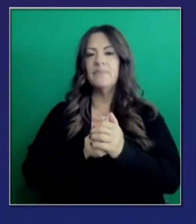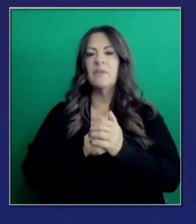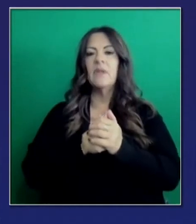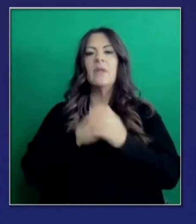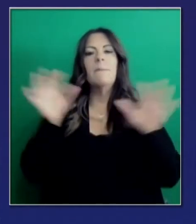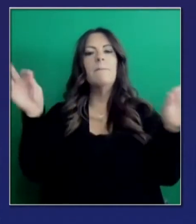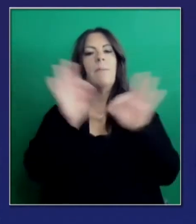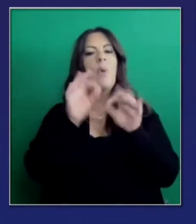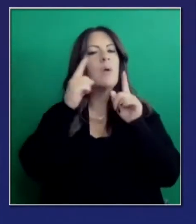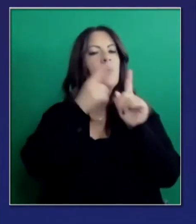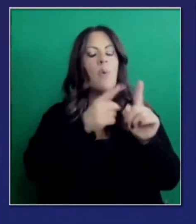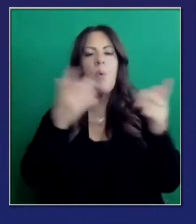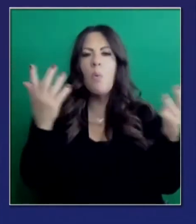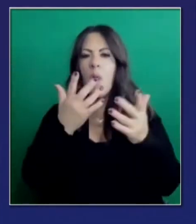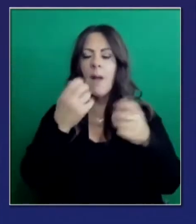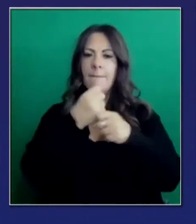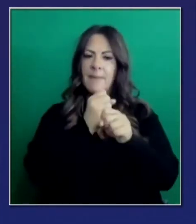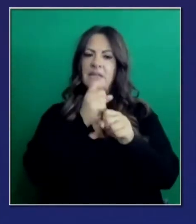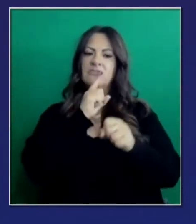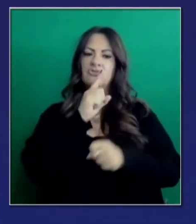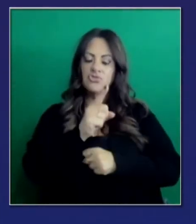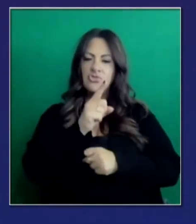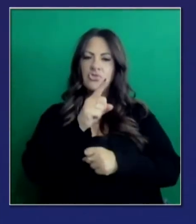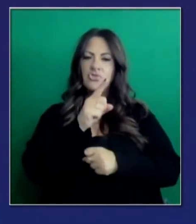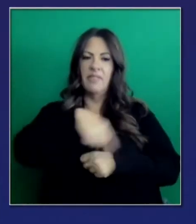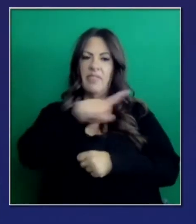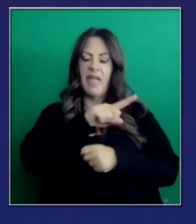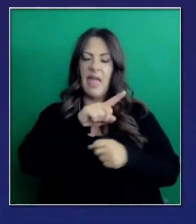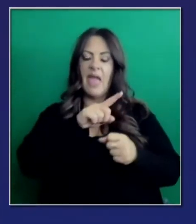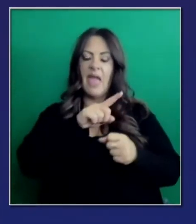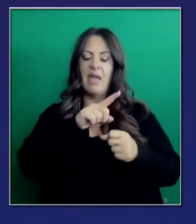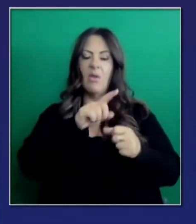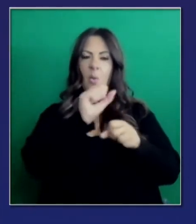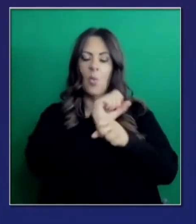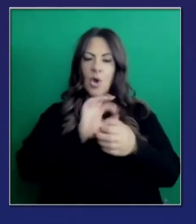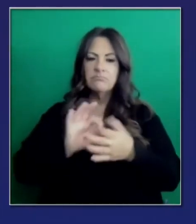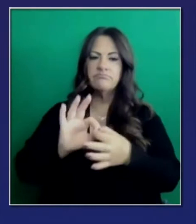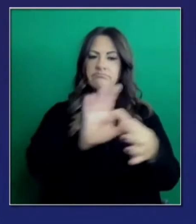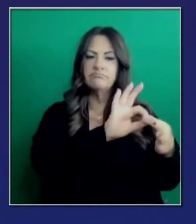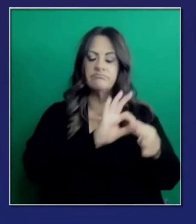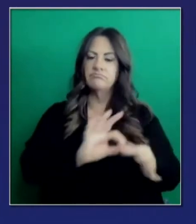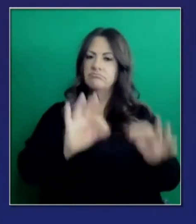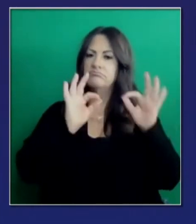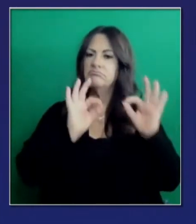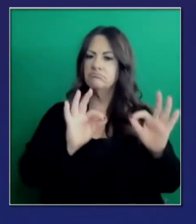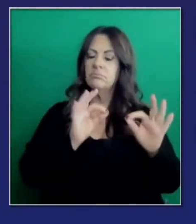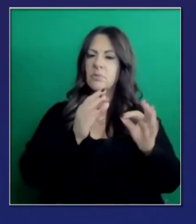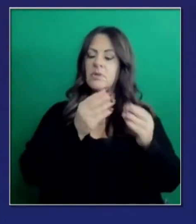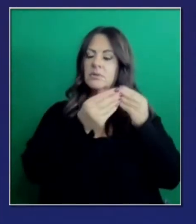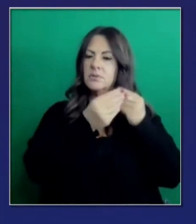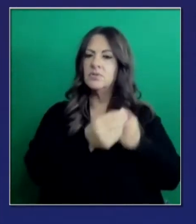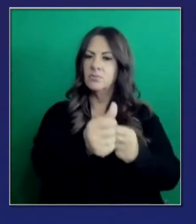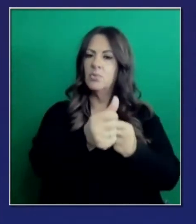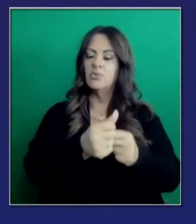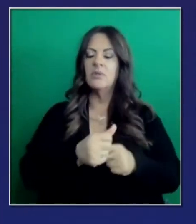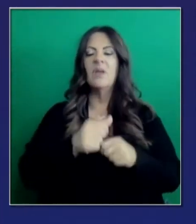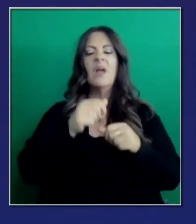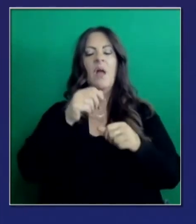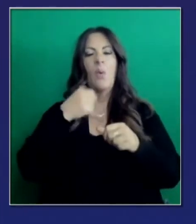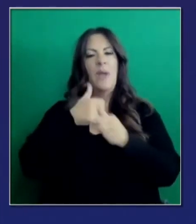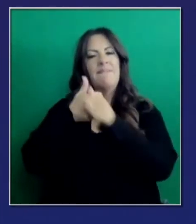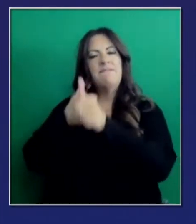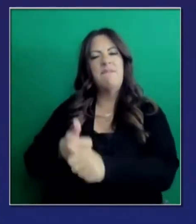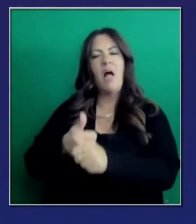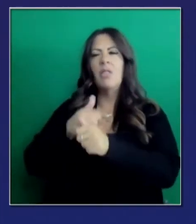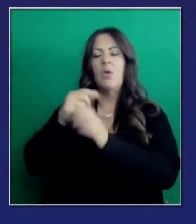statewide network of approach, as opposed to bottom-up flu vaccines. Think flu vaccines, the original construct, bottom-up. We